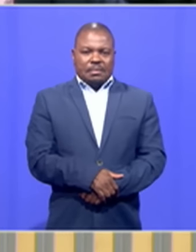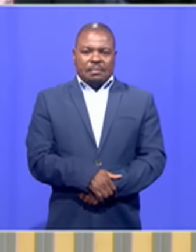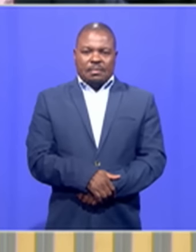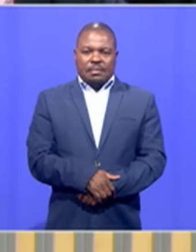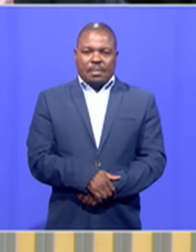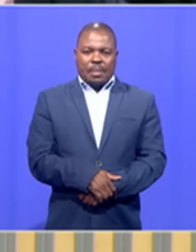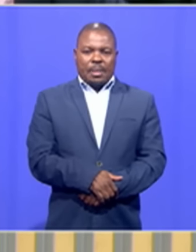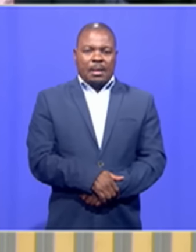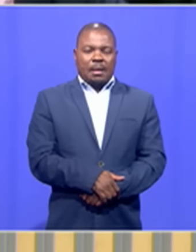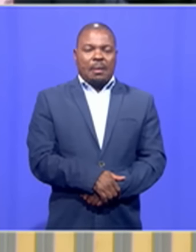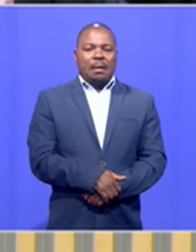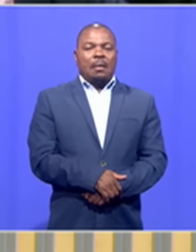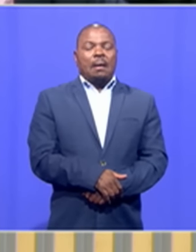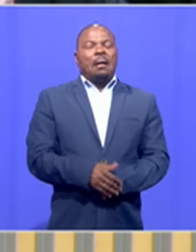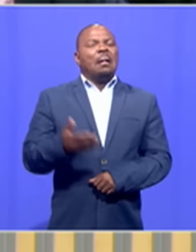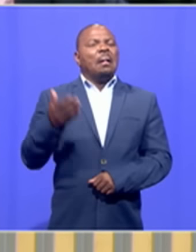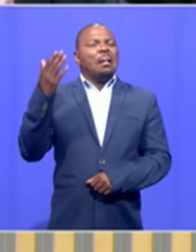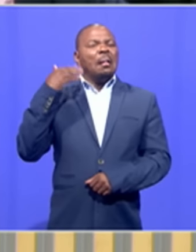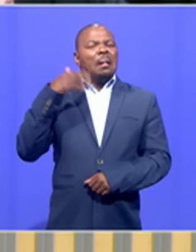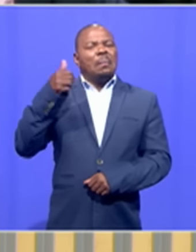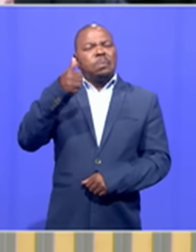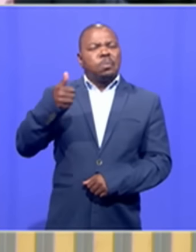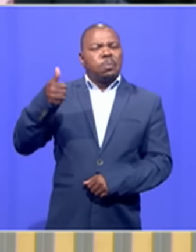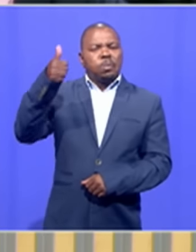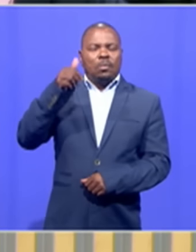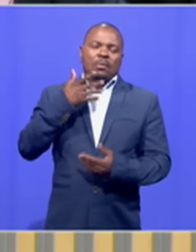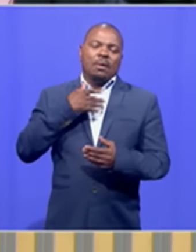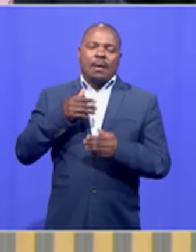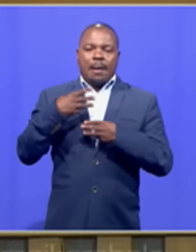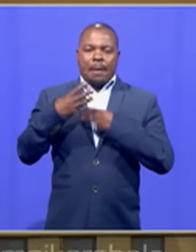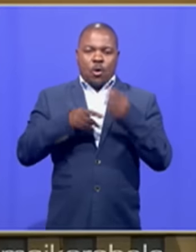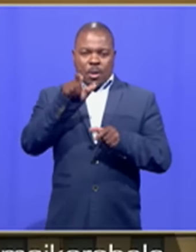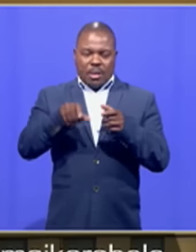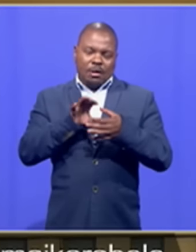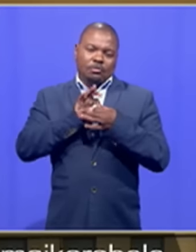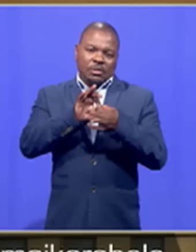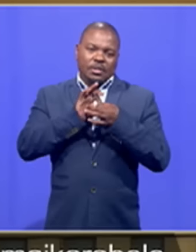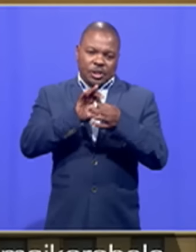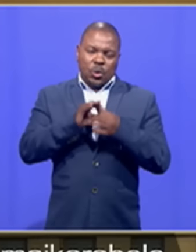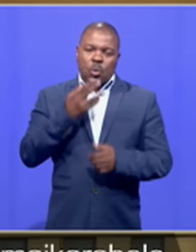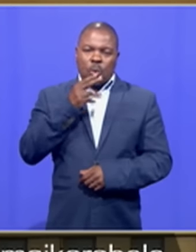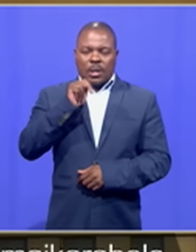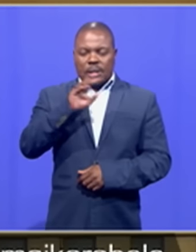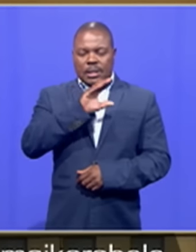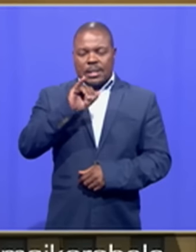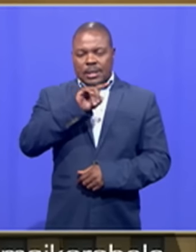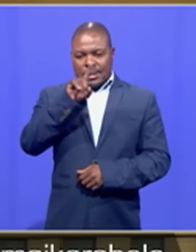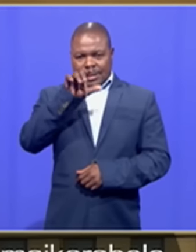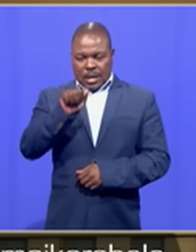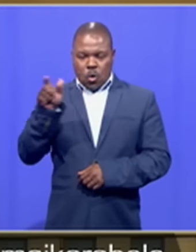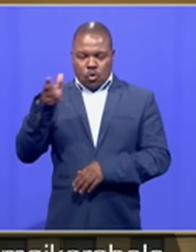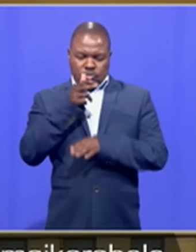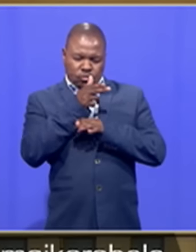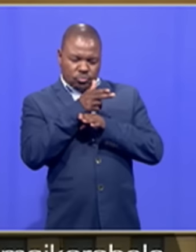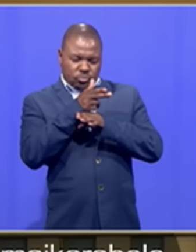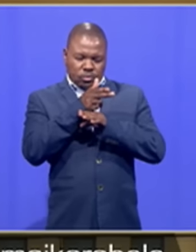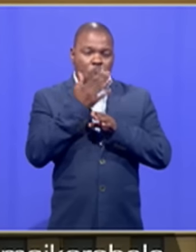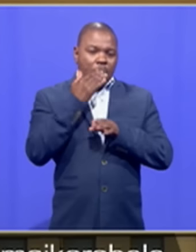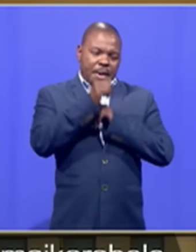Tlhogo phethiši ya peleng ya dikamano tša bašomi ba Ekurhuleni Xolani Ngciza yo a tšerego bidio yeo gare ga ngwaga